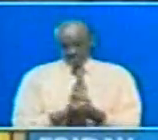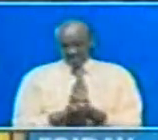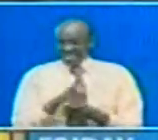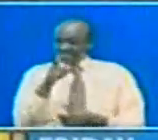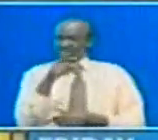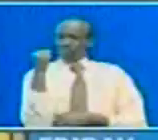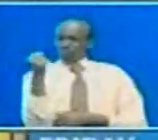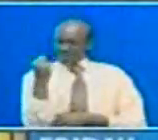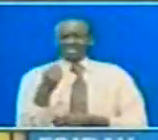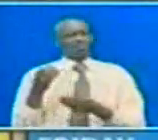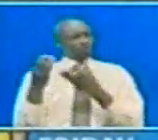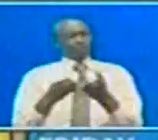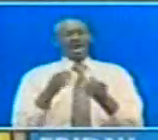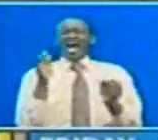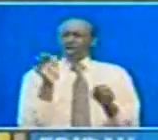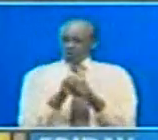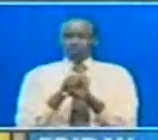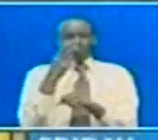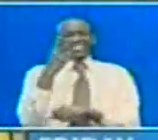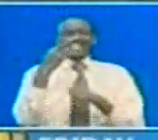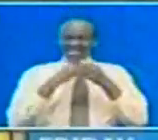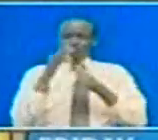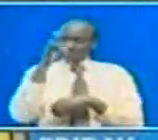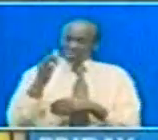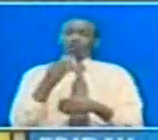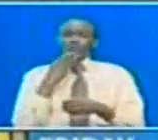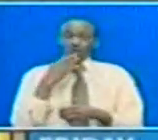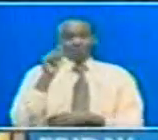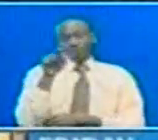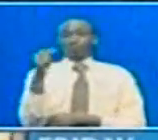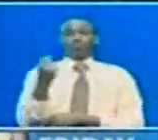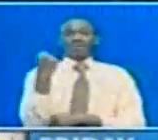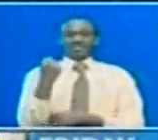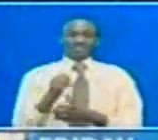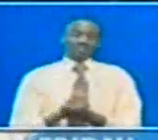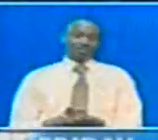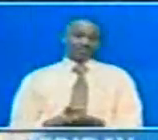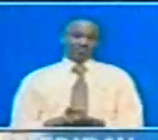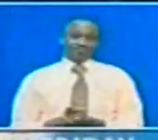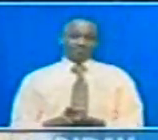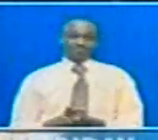producer in Kenya, accounting for 28% of domestic production. Adelaide Changole, KTN.